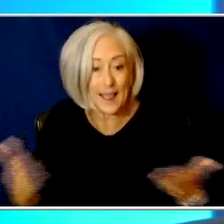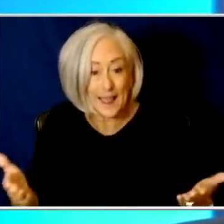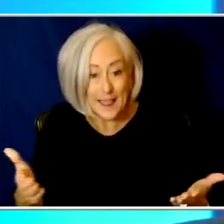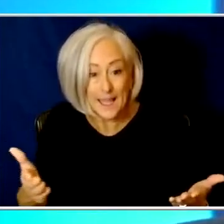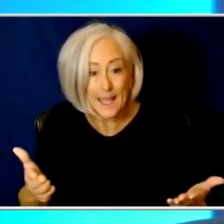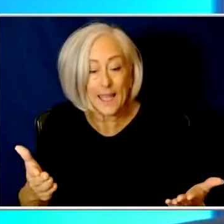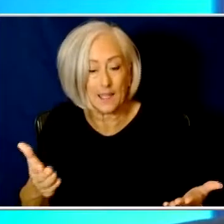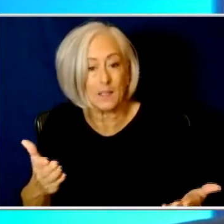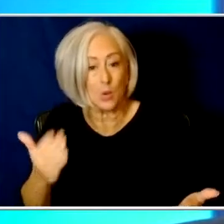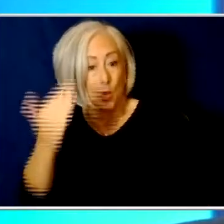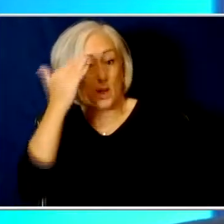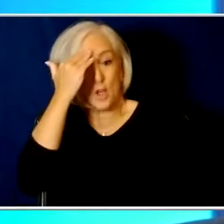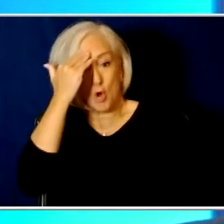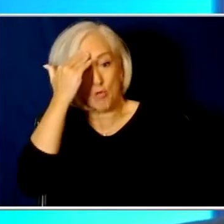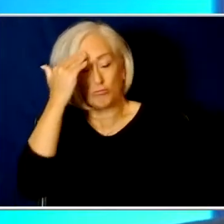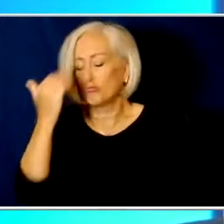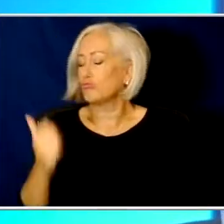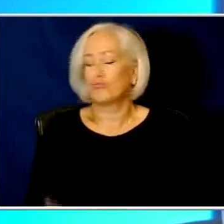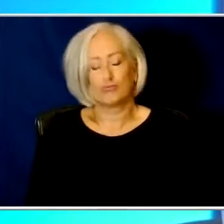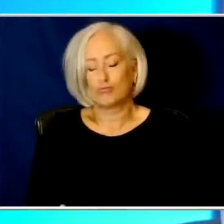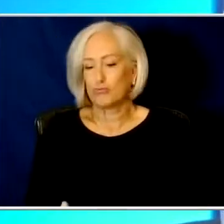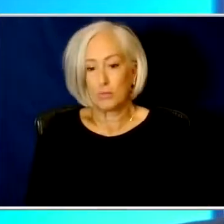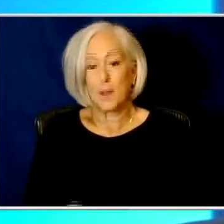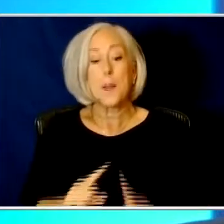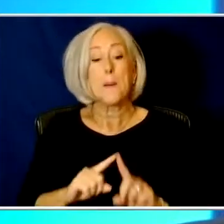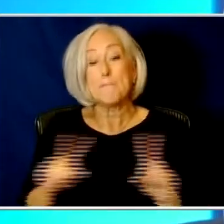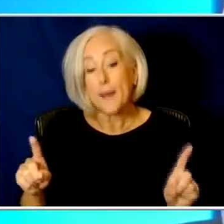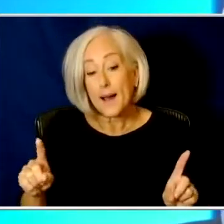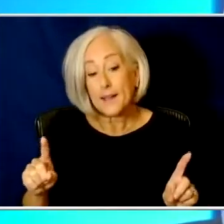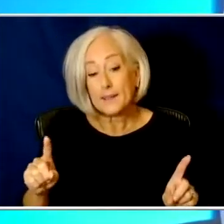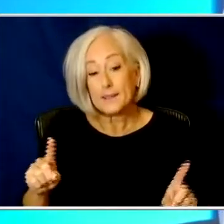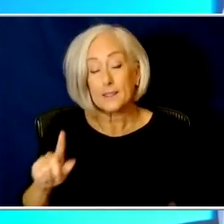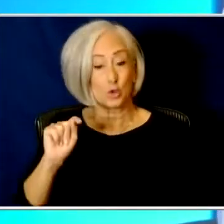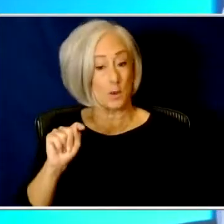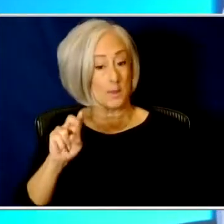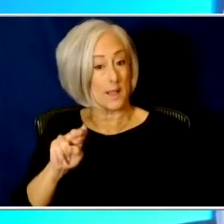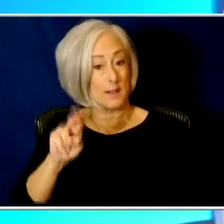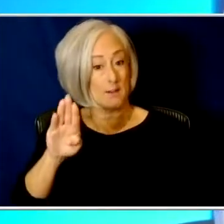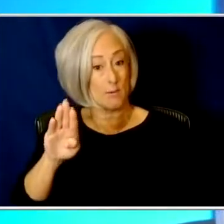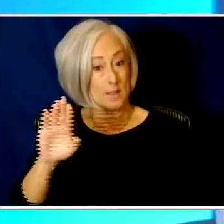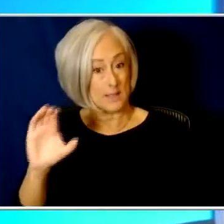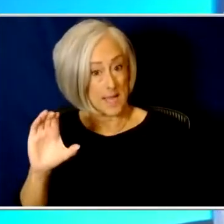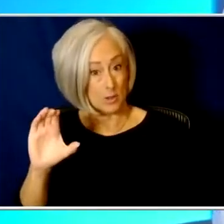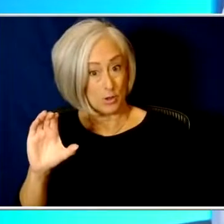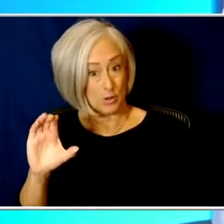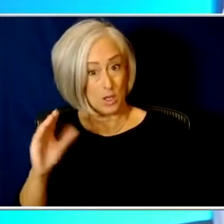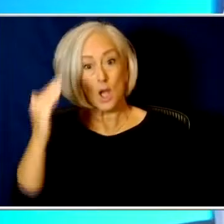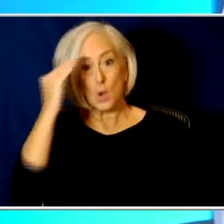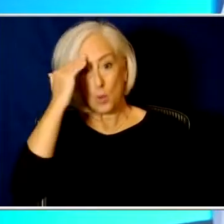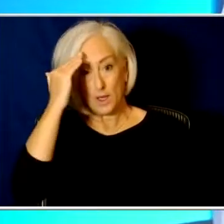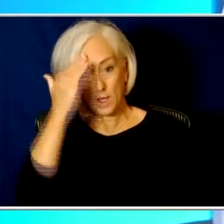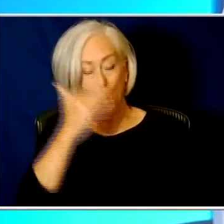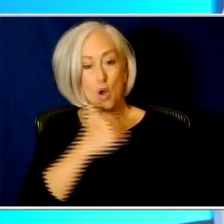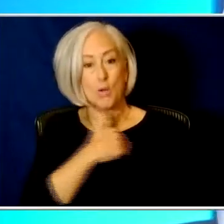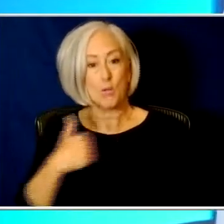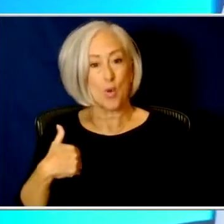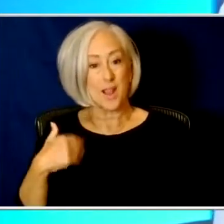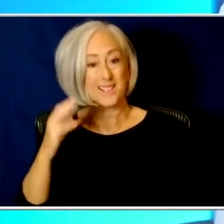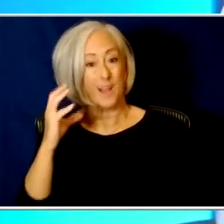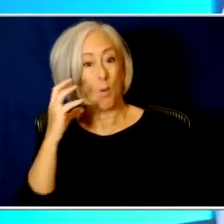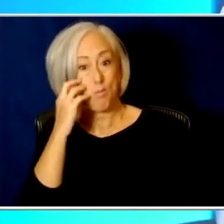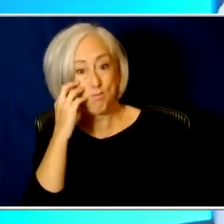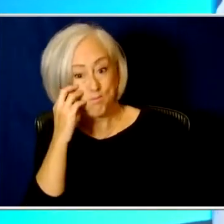whether or not a person will get breast cancer. But for triple negative, we know that breast density is important, your